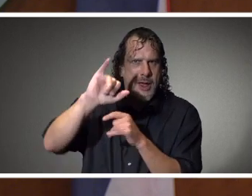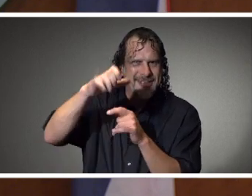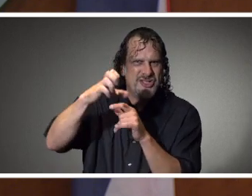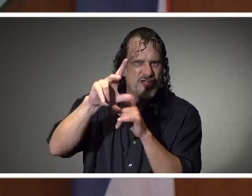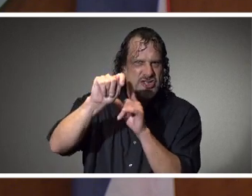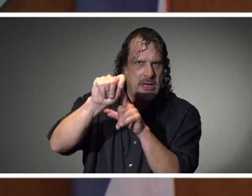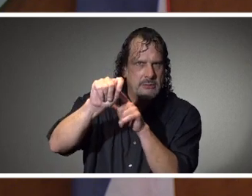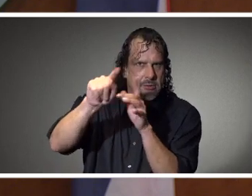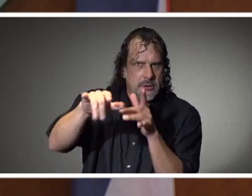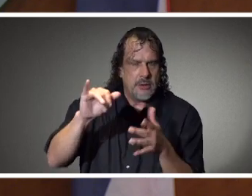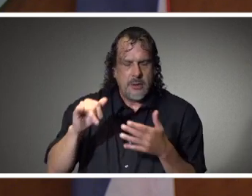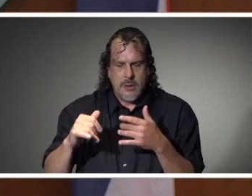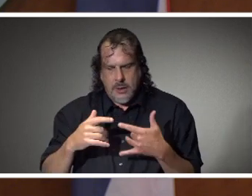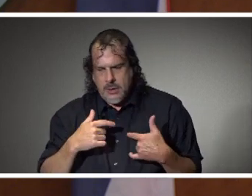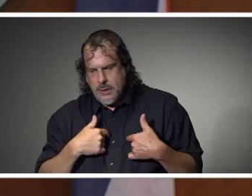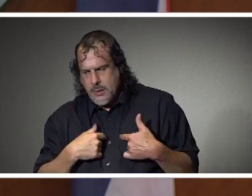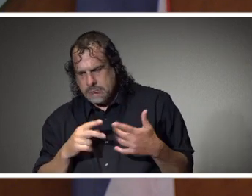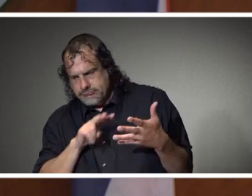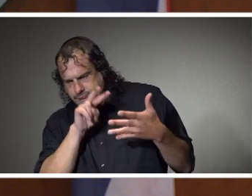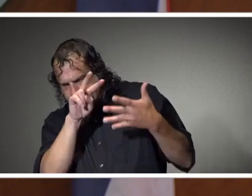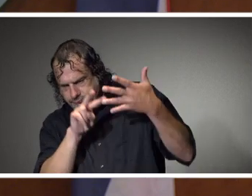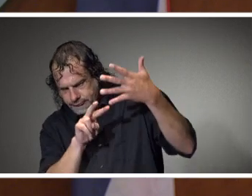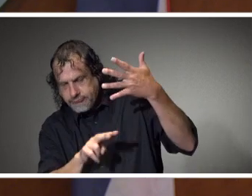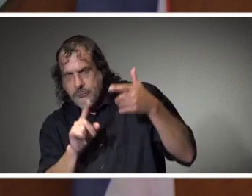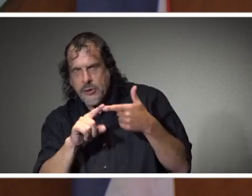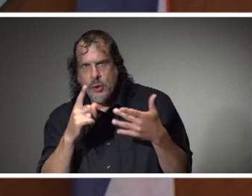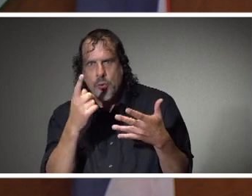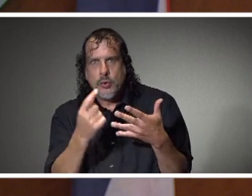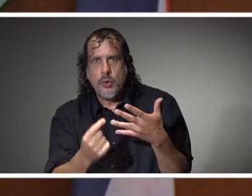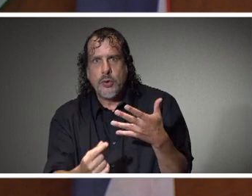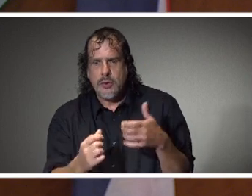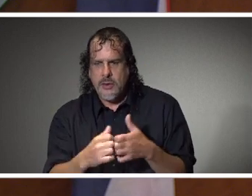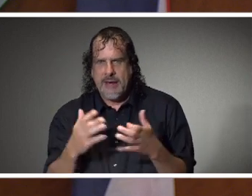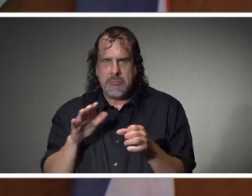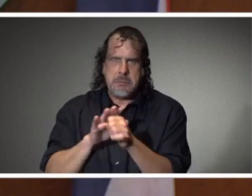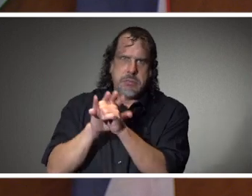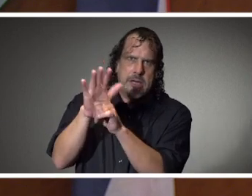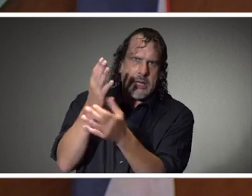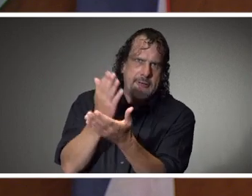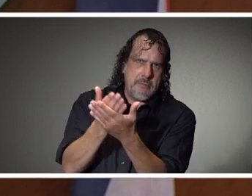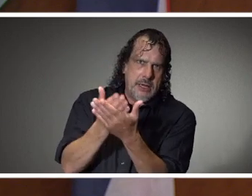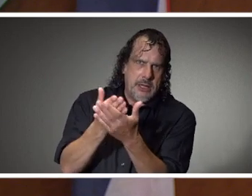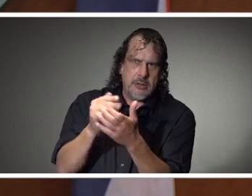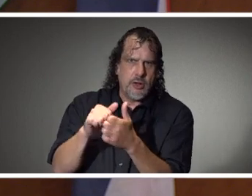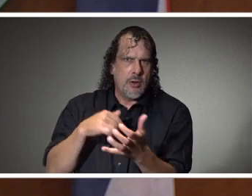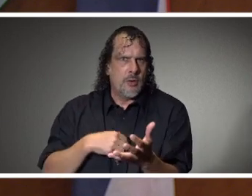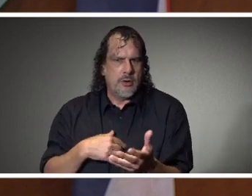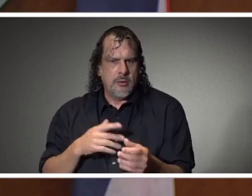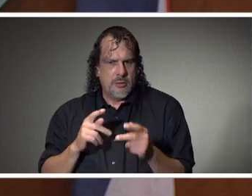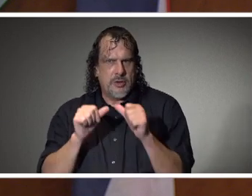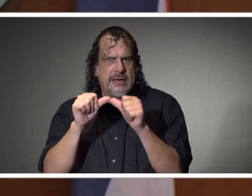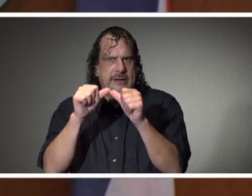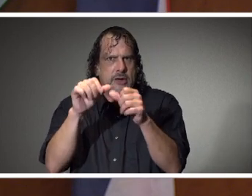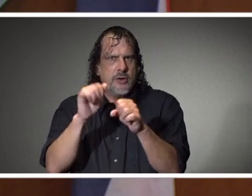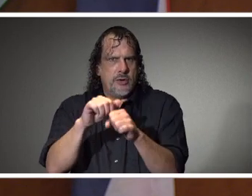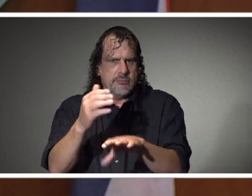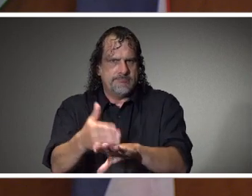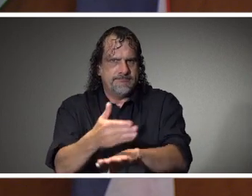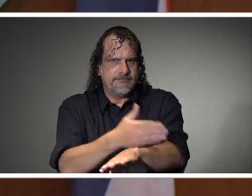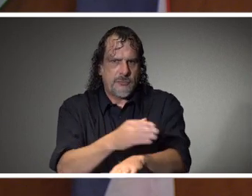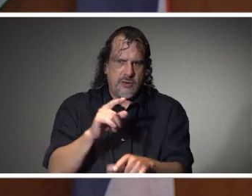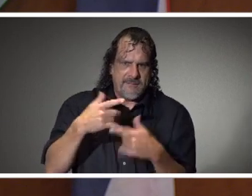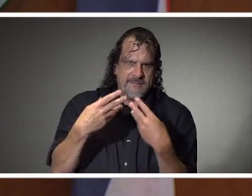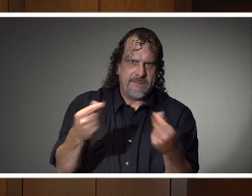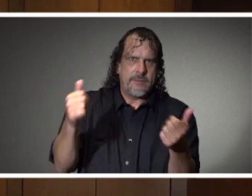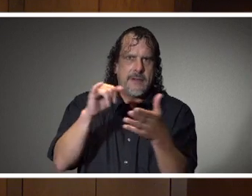get those things done. There's obviously a significant amount of resources out there, and we're going to continue to work to get those Go Mesa funds